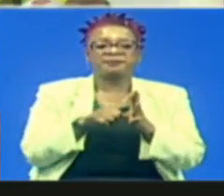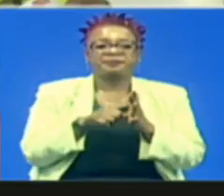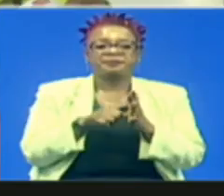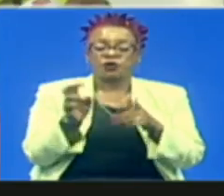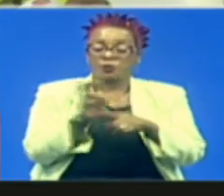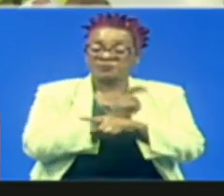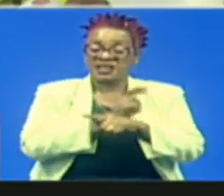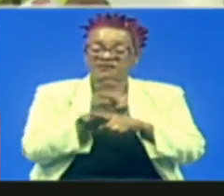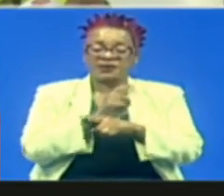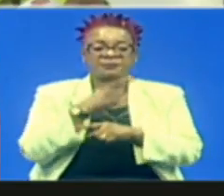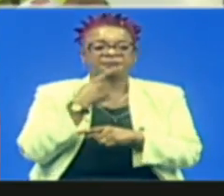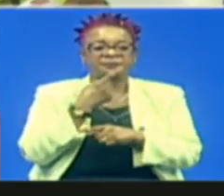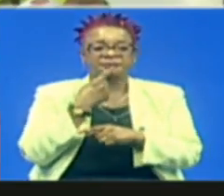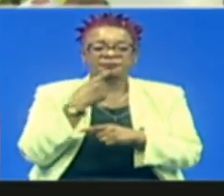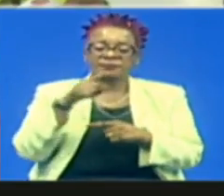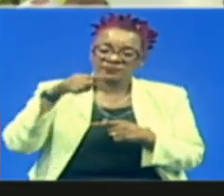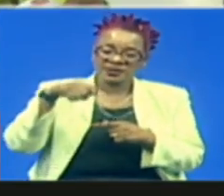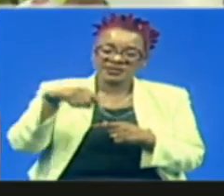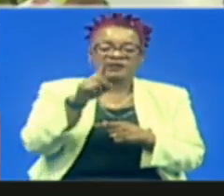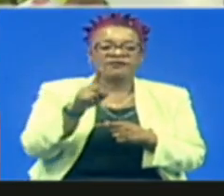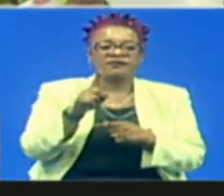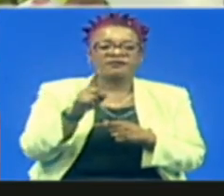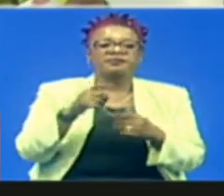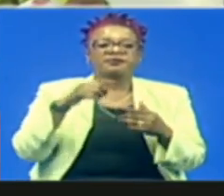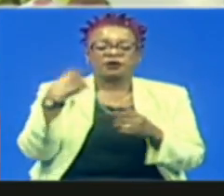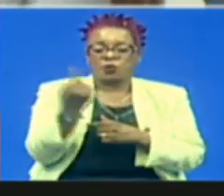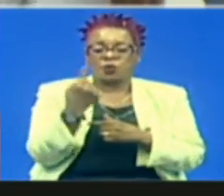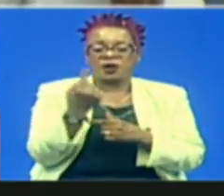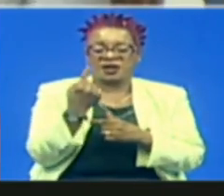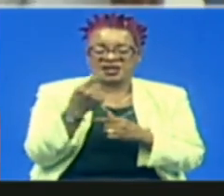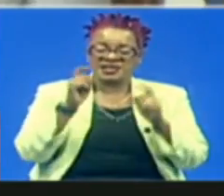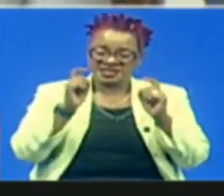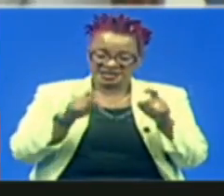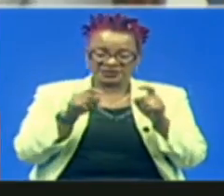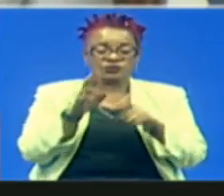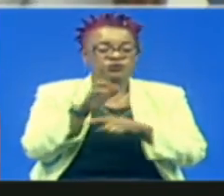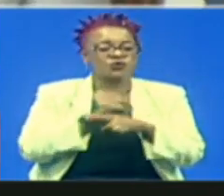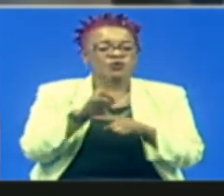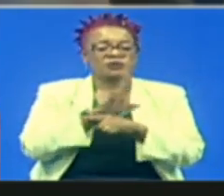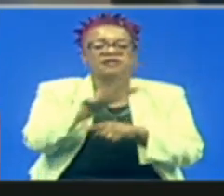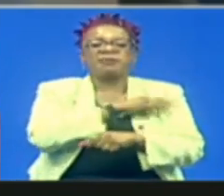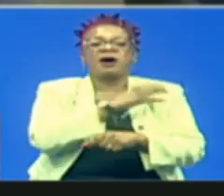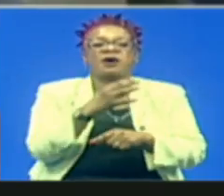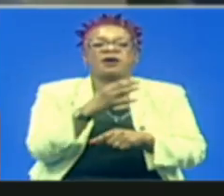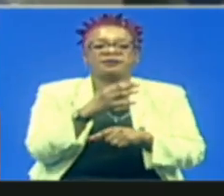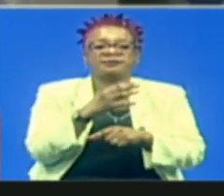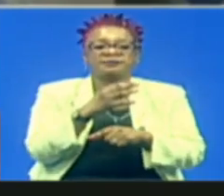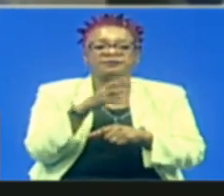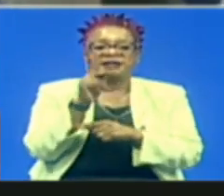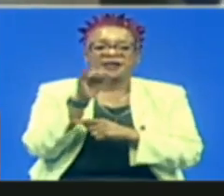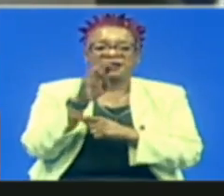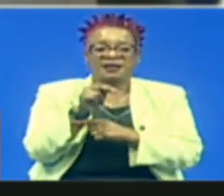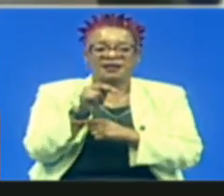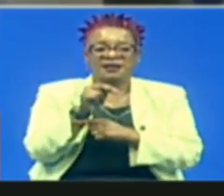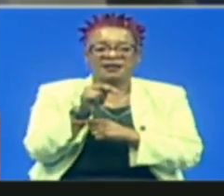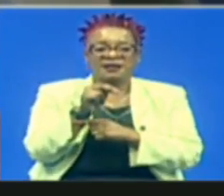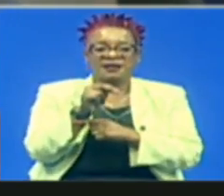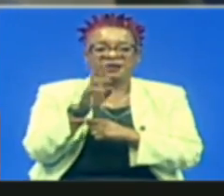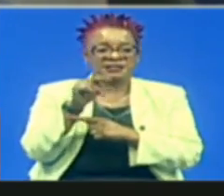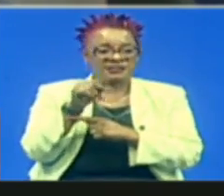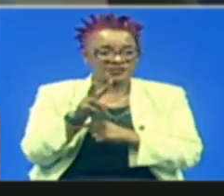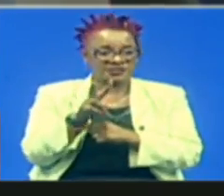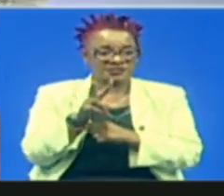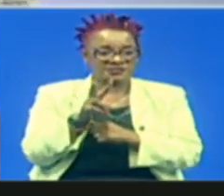say only he wields the stick. He only needs to use it. Ken Mijungu, NTV.